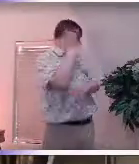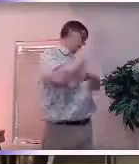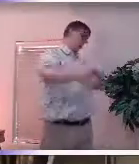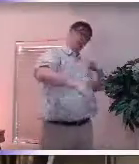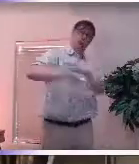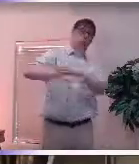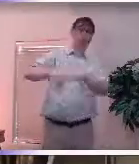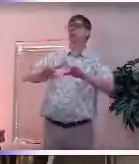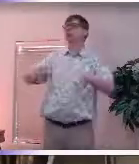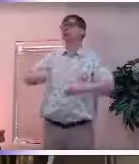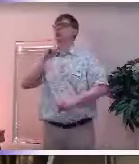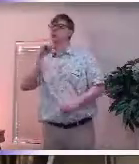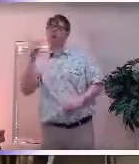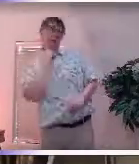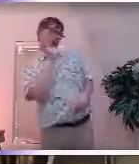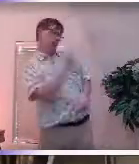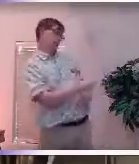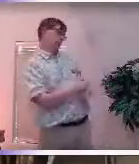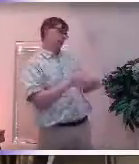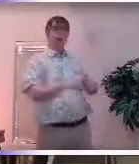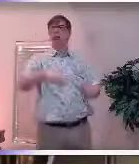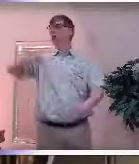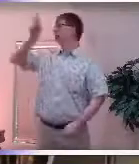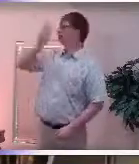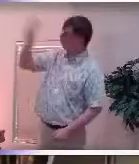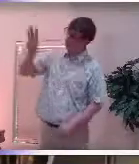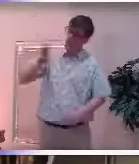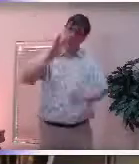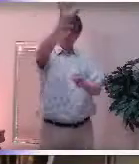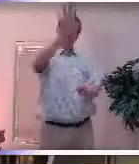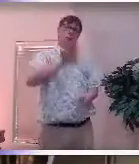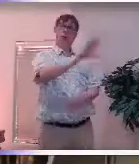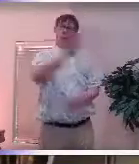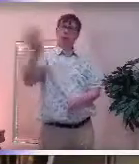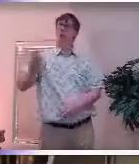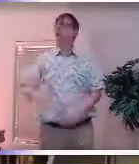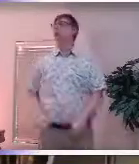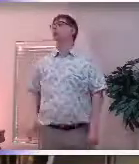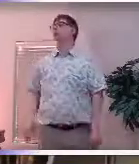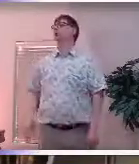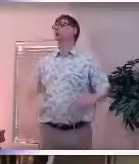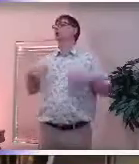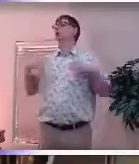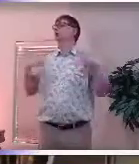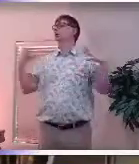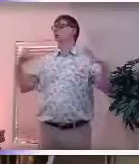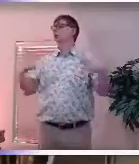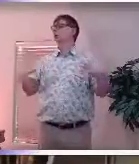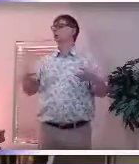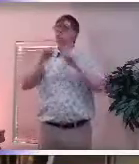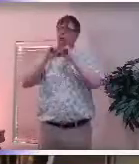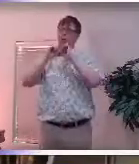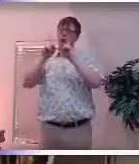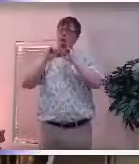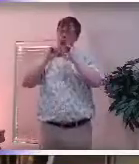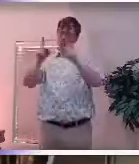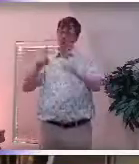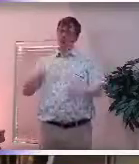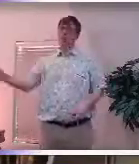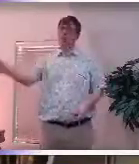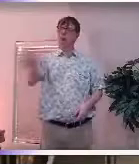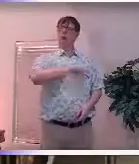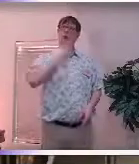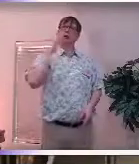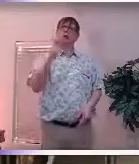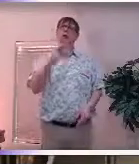them. And the third point that I want to get across is that we have to give life messages that we are here